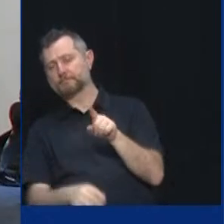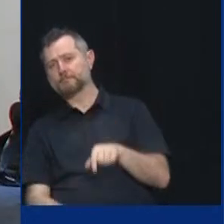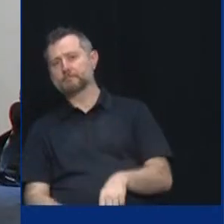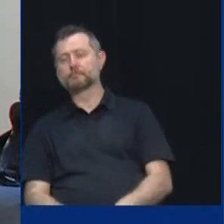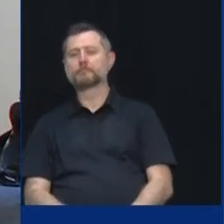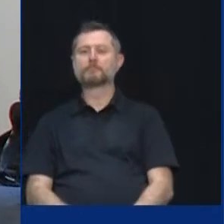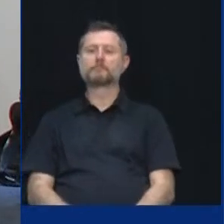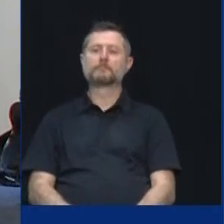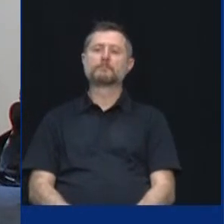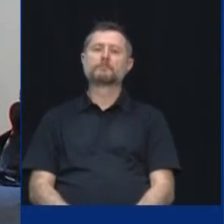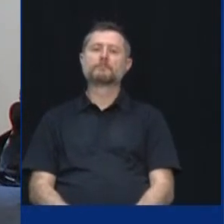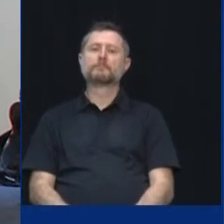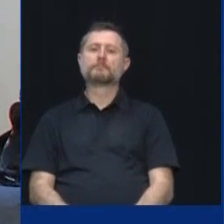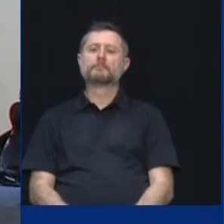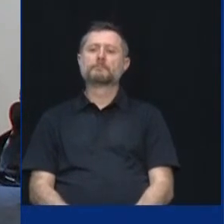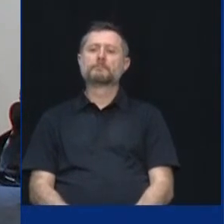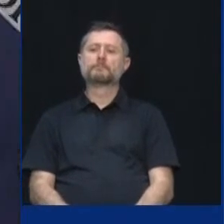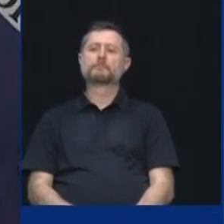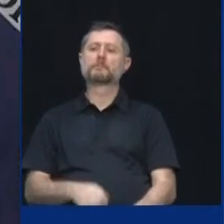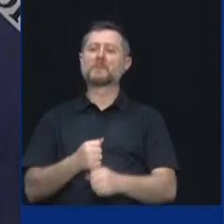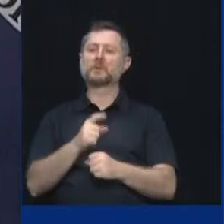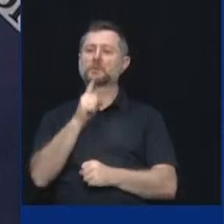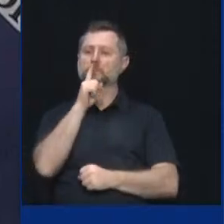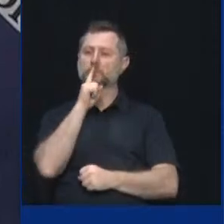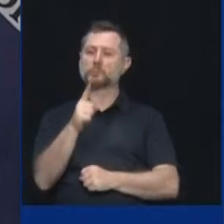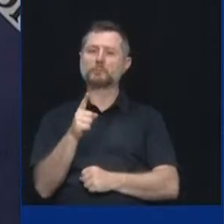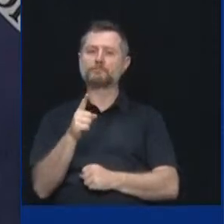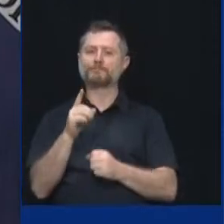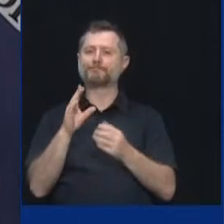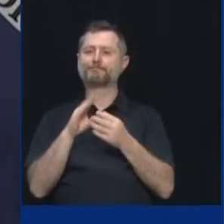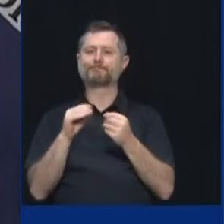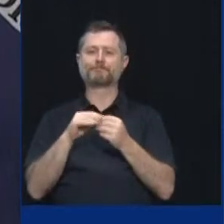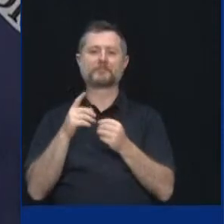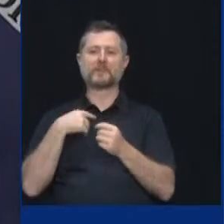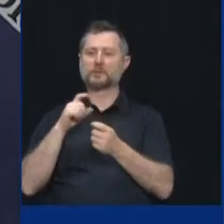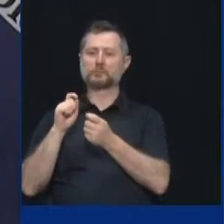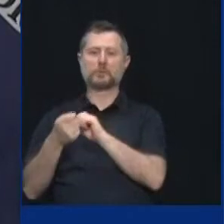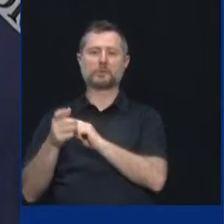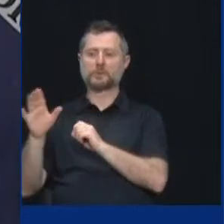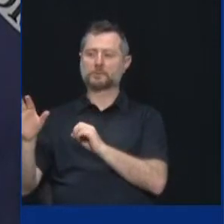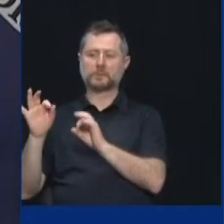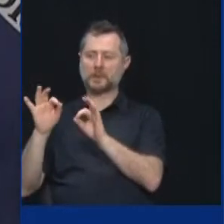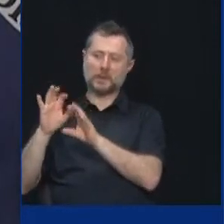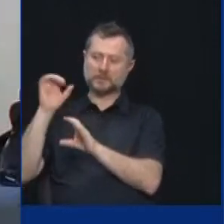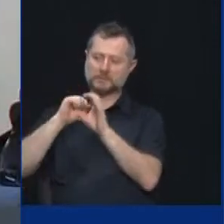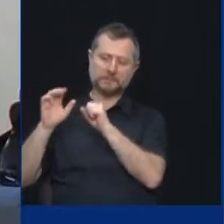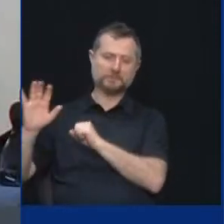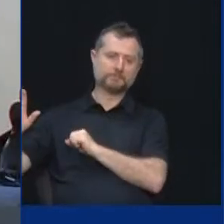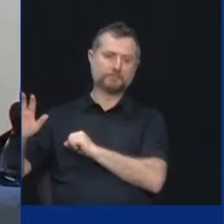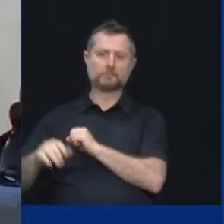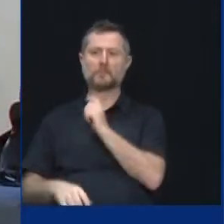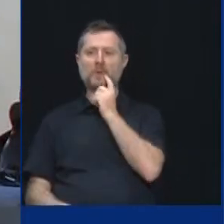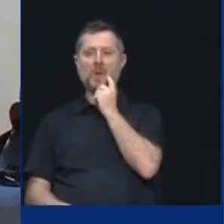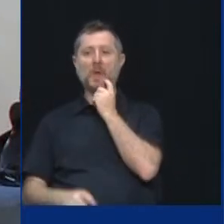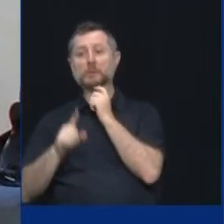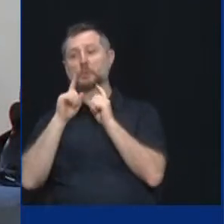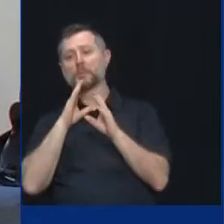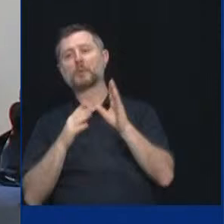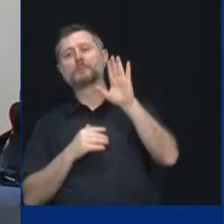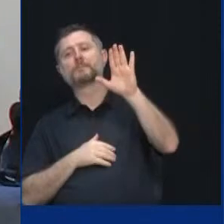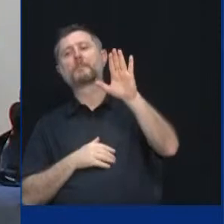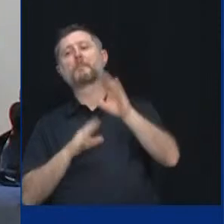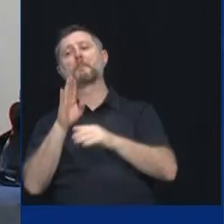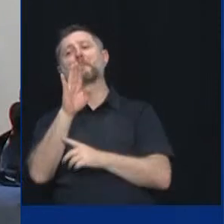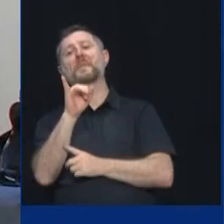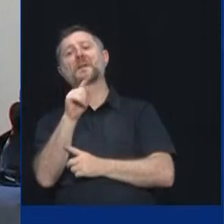I just want to make sure who said what. No, you cannot change. Just in general, I'm sorry, the Bitcoin mining industry,